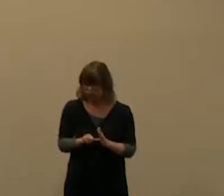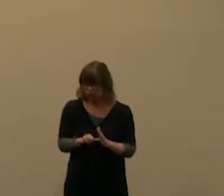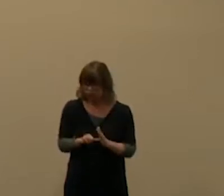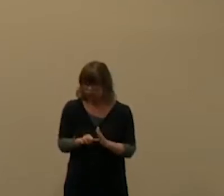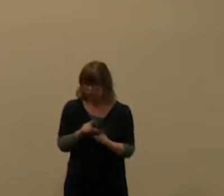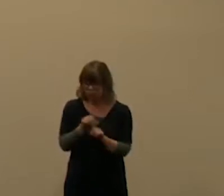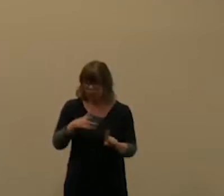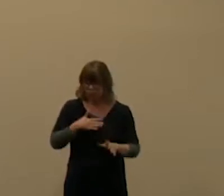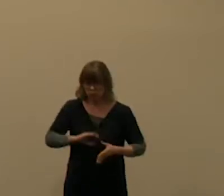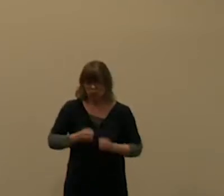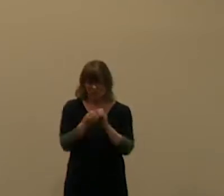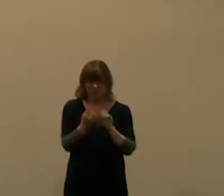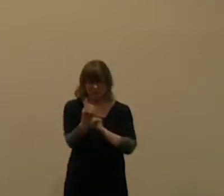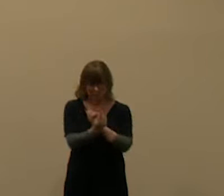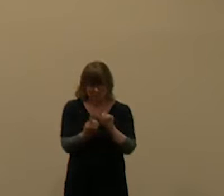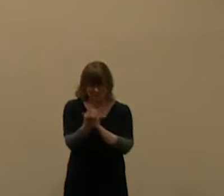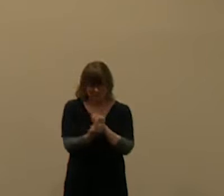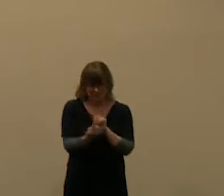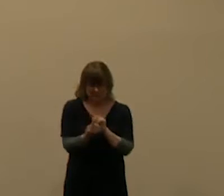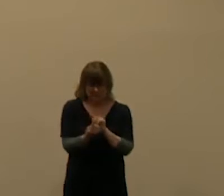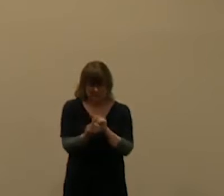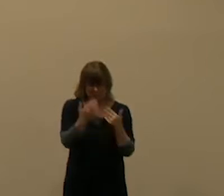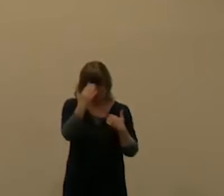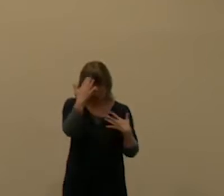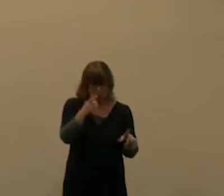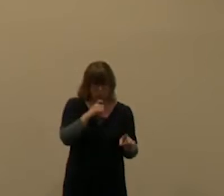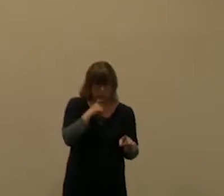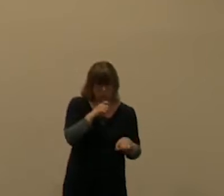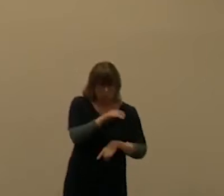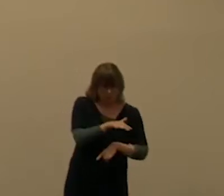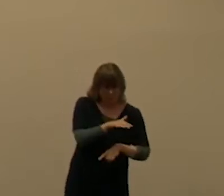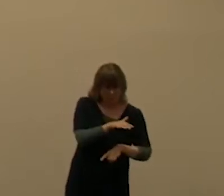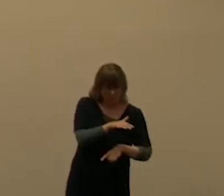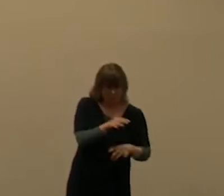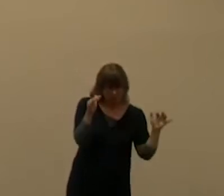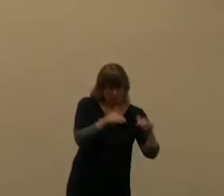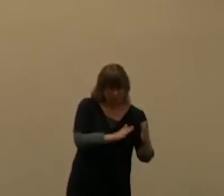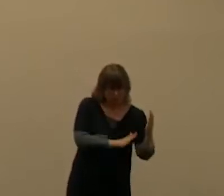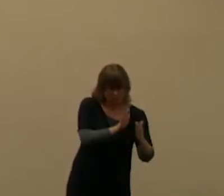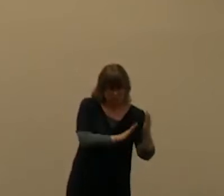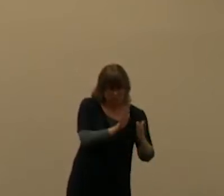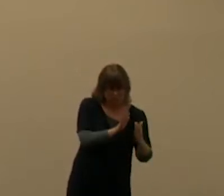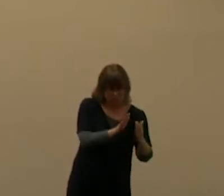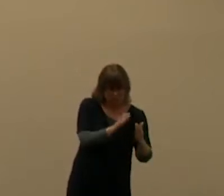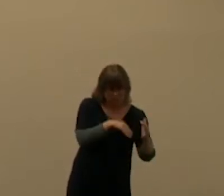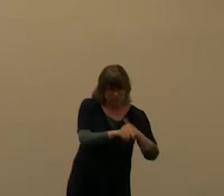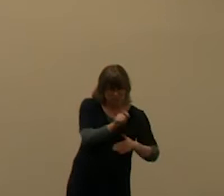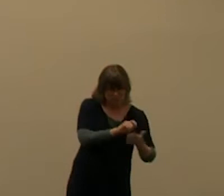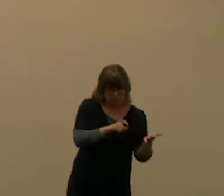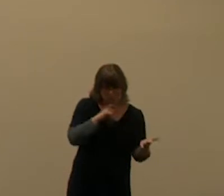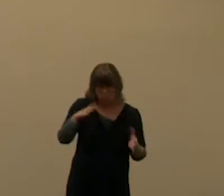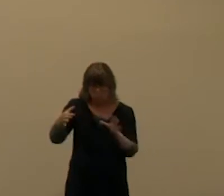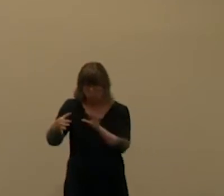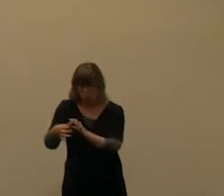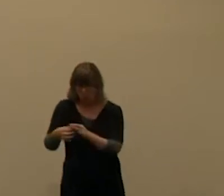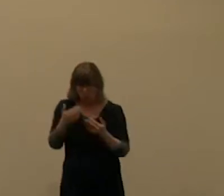to create a meeting and you don't know who is going to be there actually in the office or who is going to be at